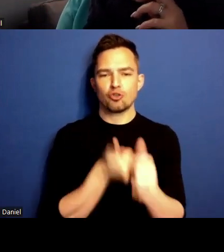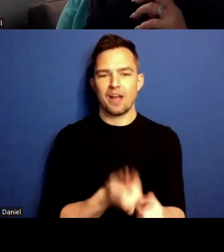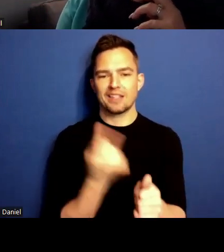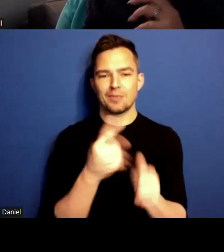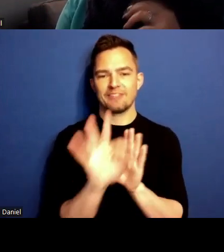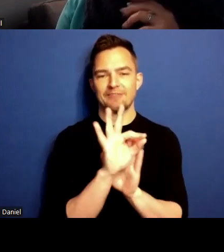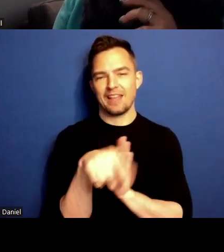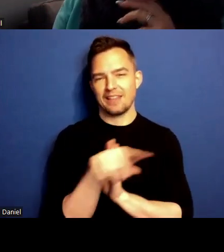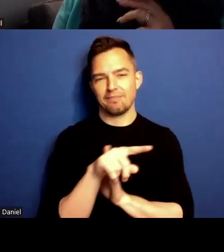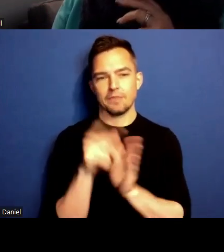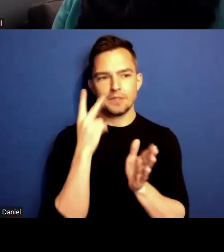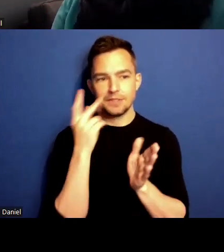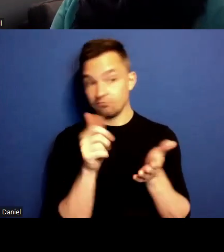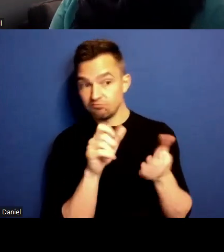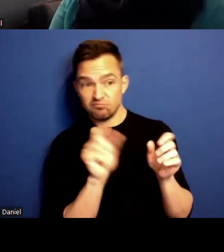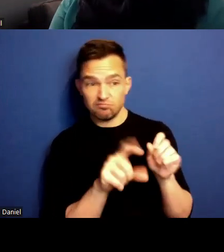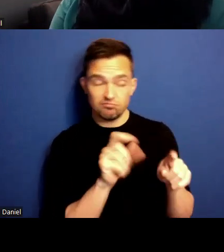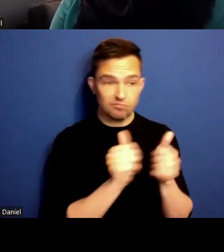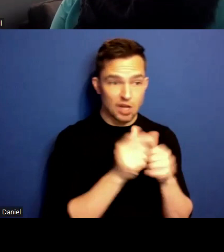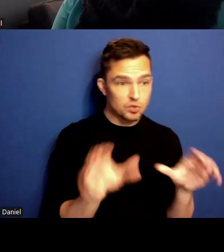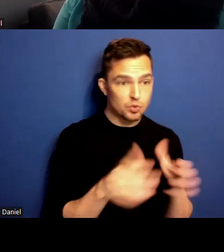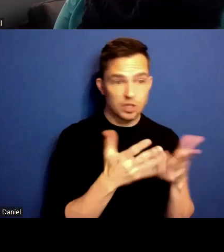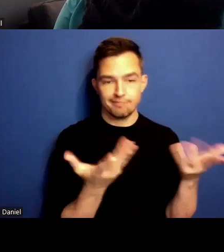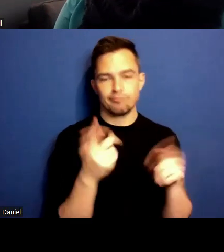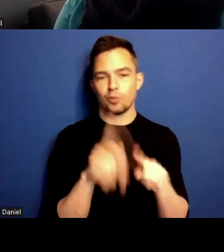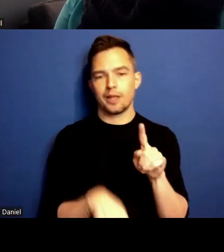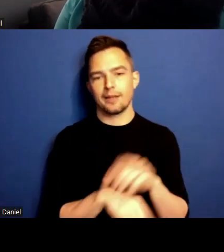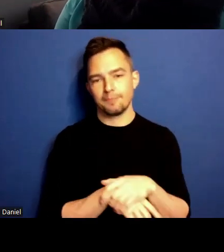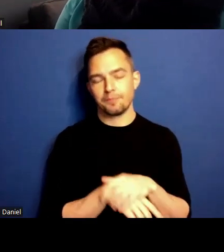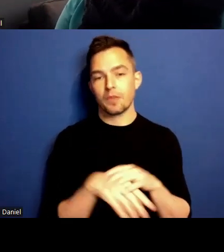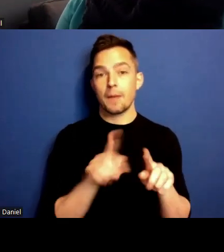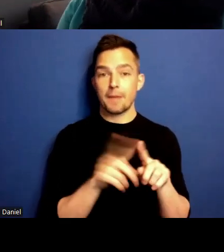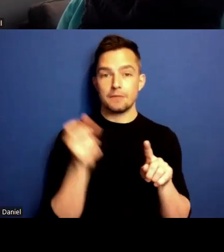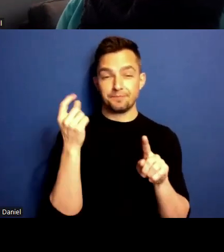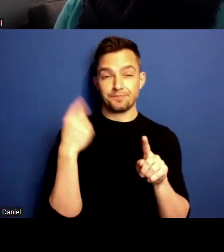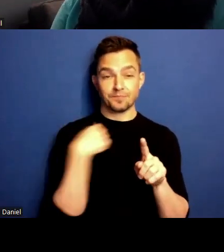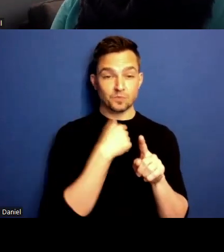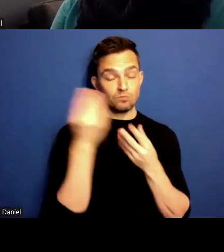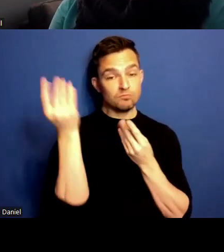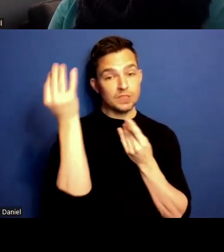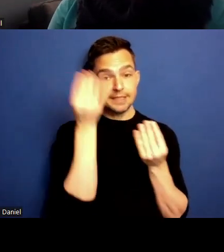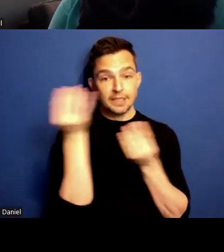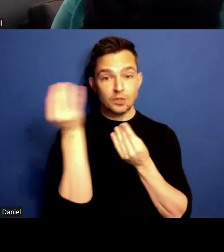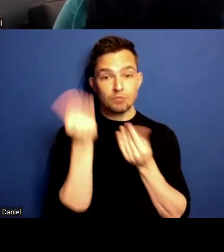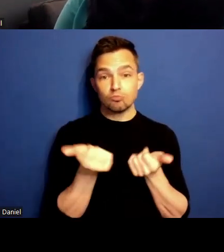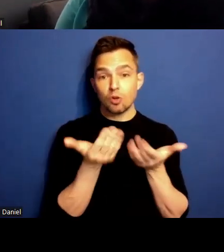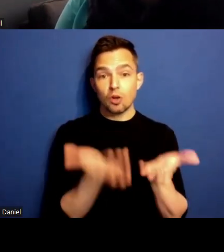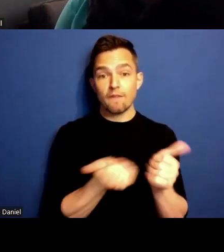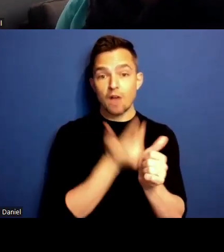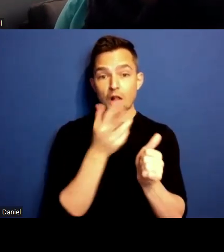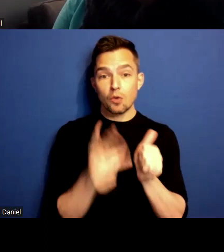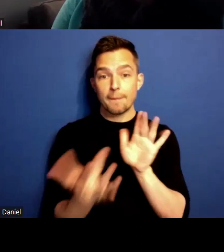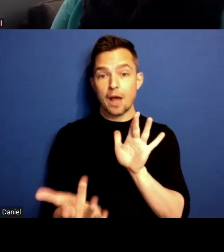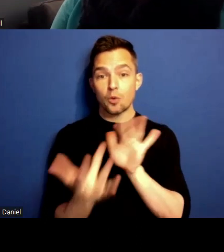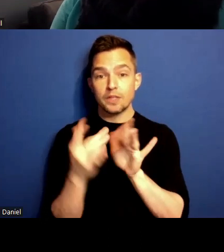to see how they're doing. Now, that being said, we are considering offering follow-up outreach